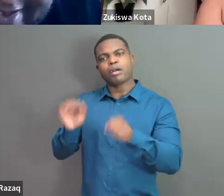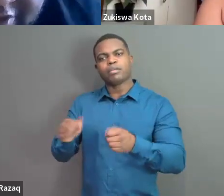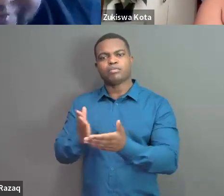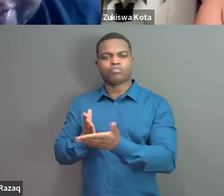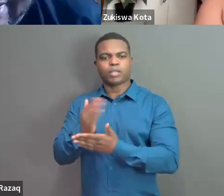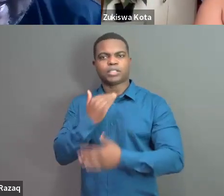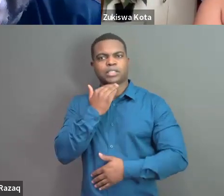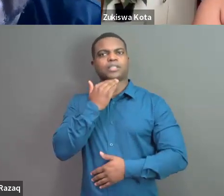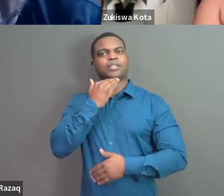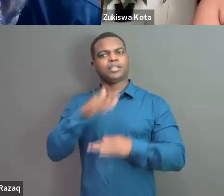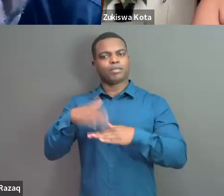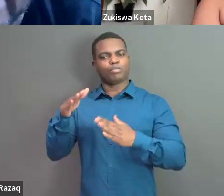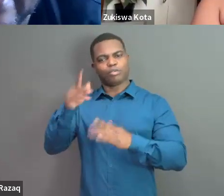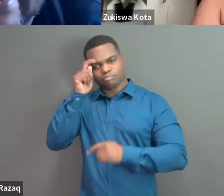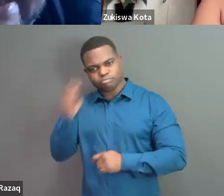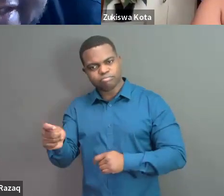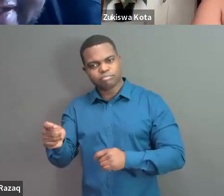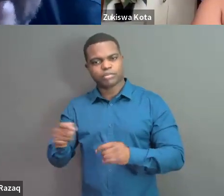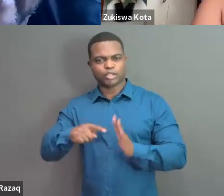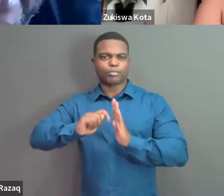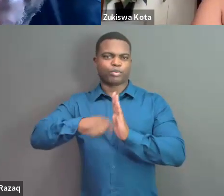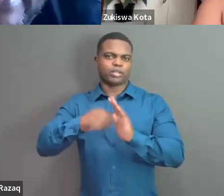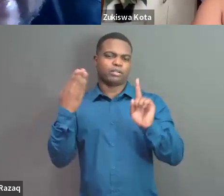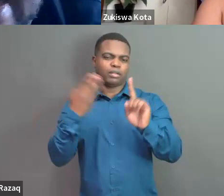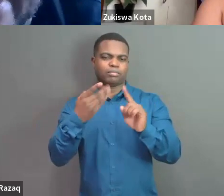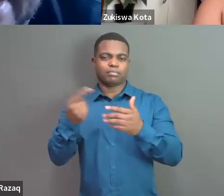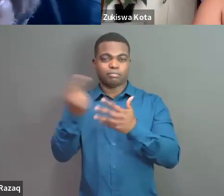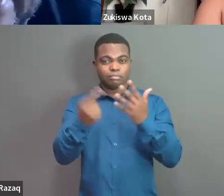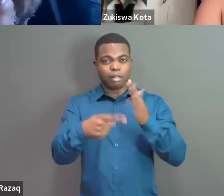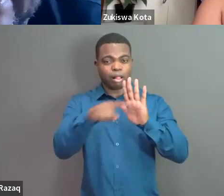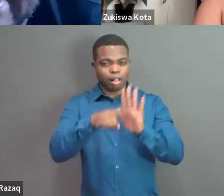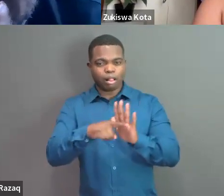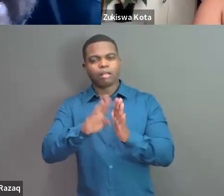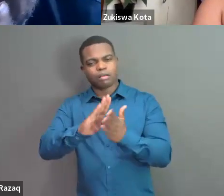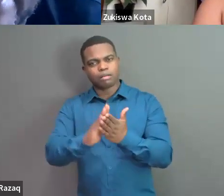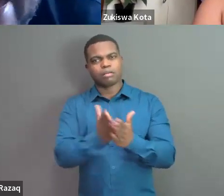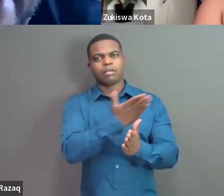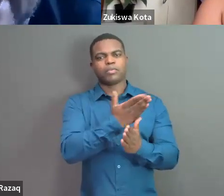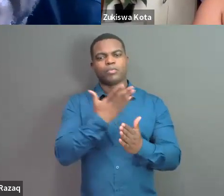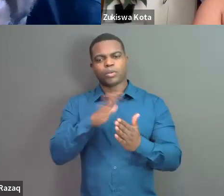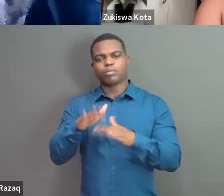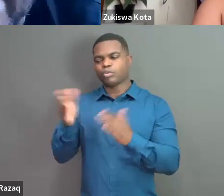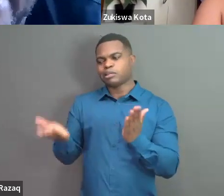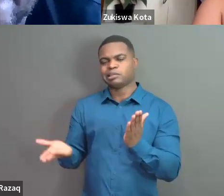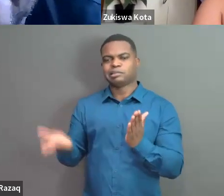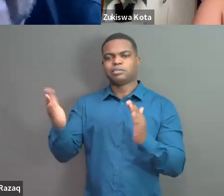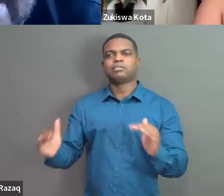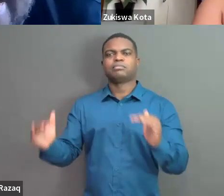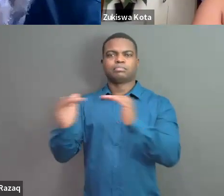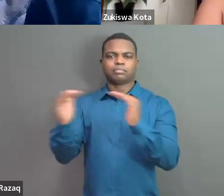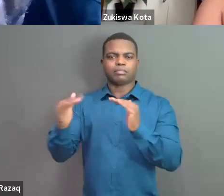I think in closing, the digital address, as I have just